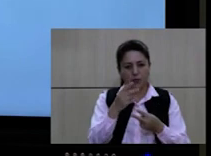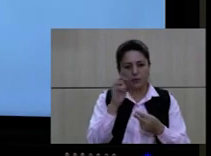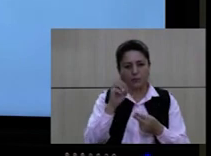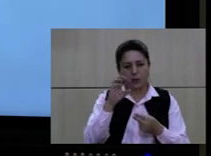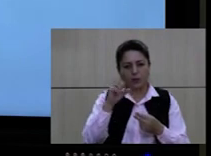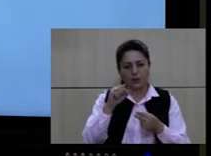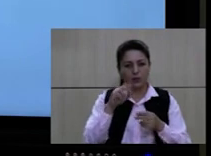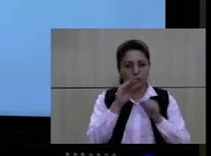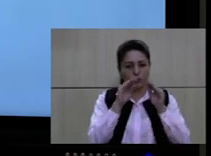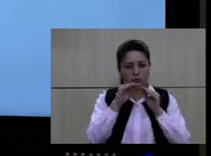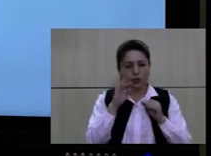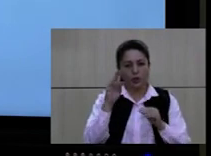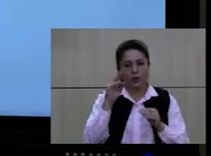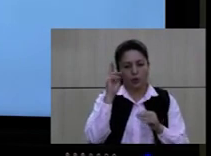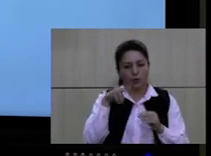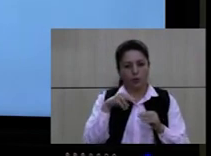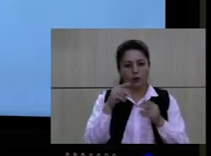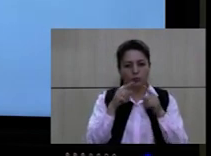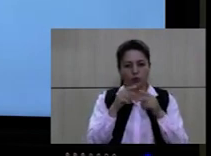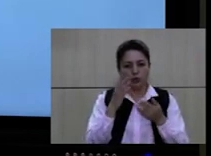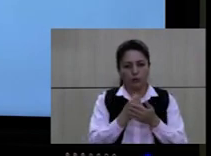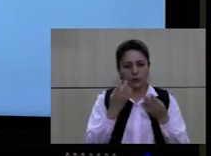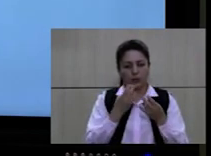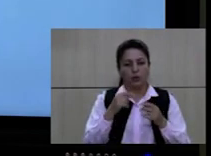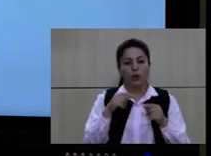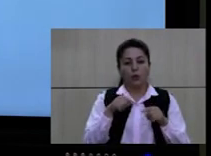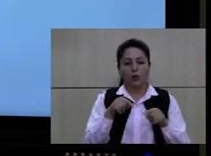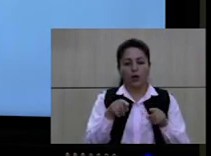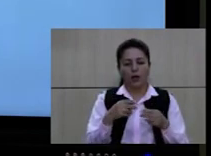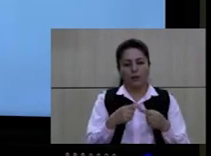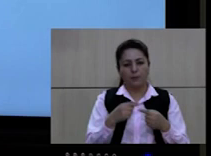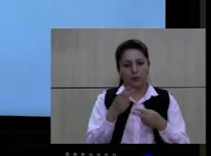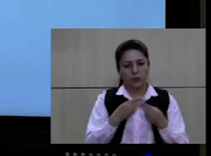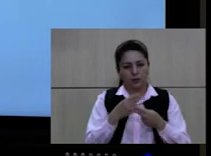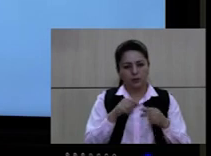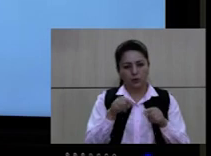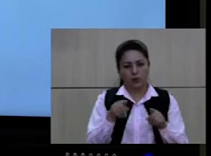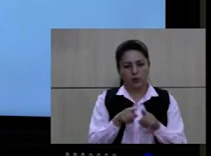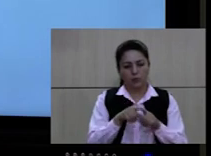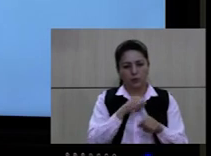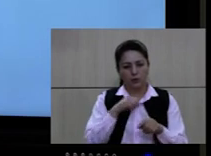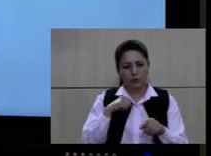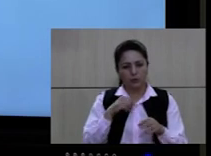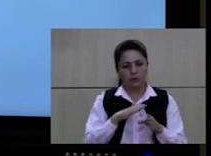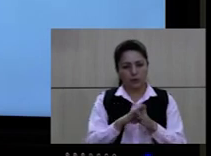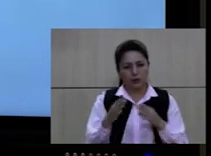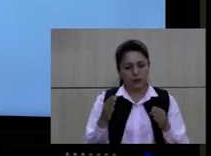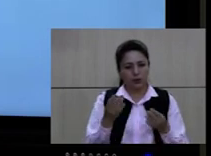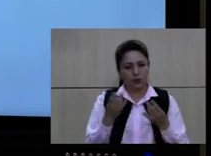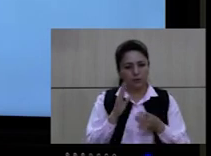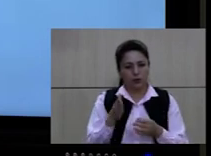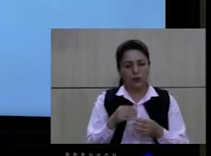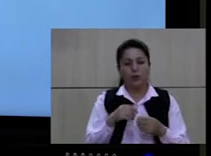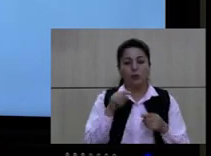tuzing va noma'lum burchakni toping. Siz buni albatta chizing. Buni ham siz o'zingiz mustaqil ravishda bajarasiz.